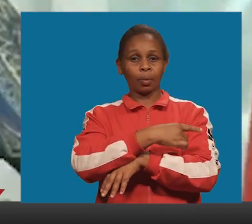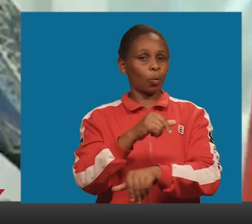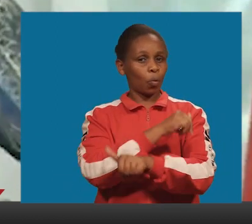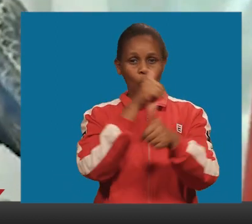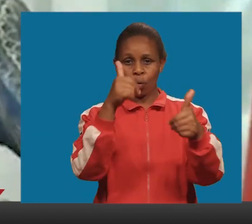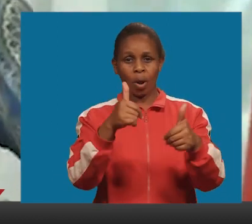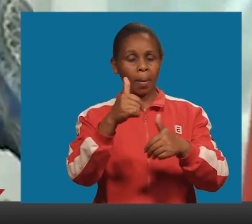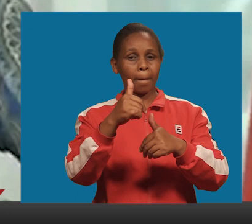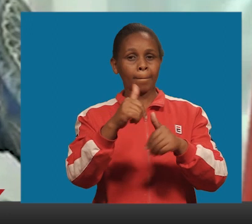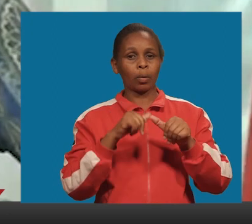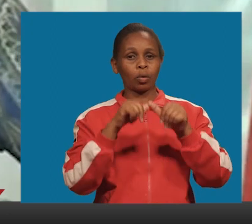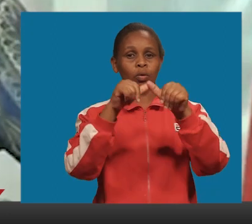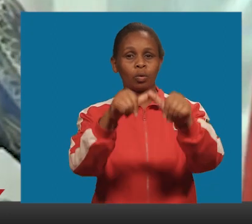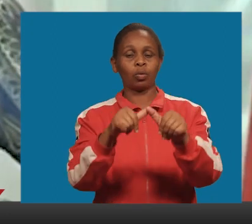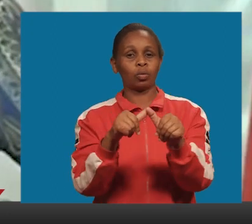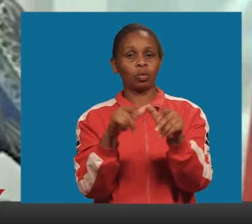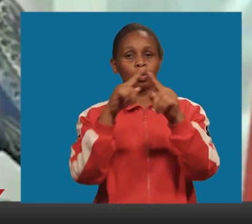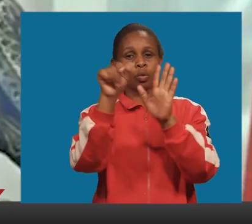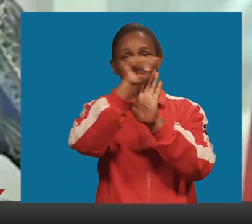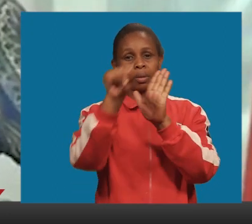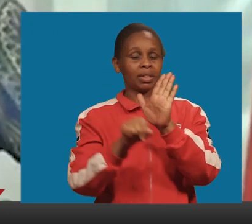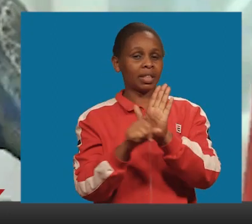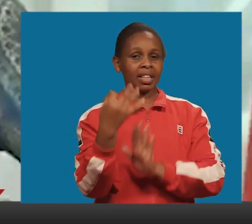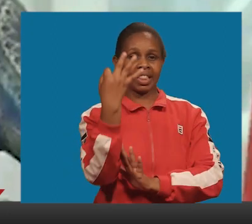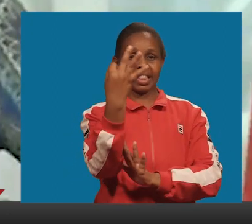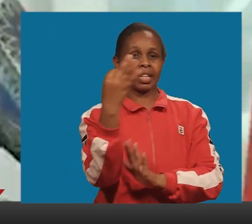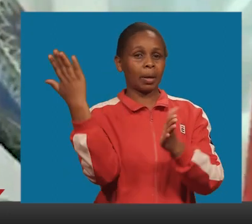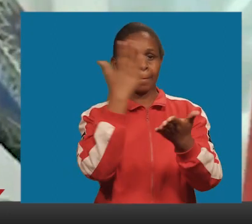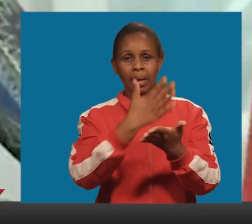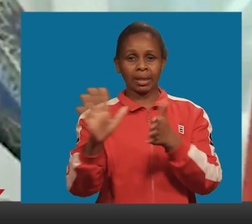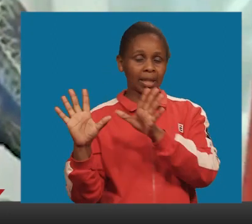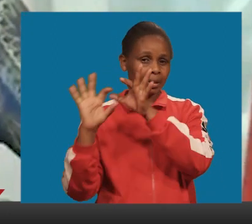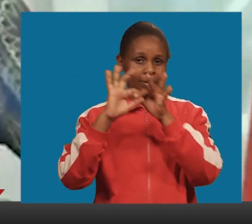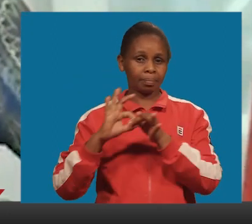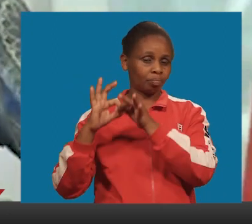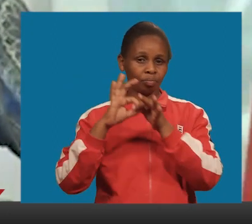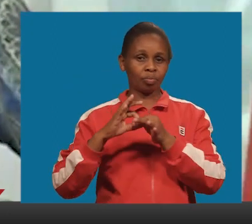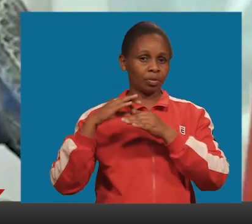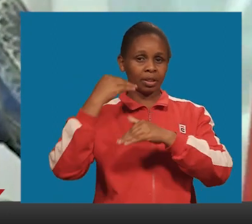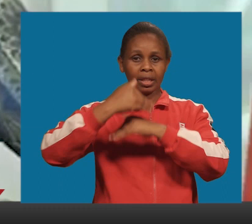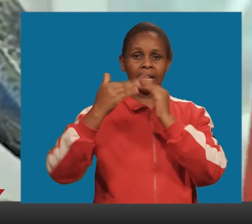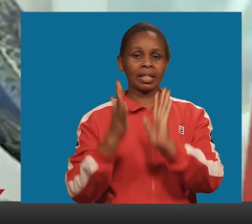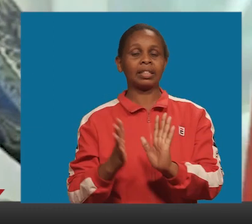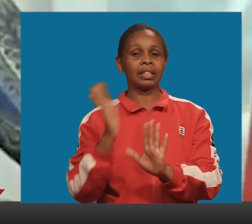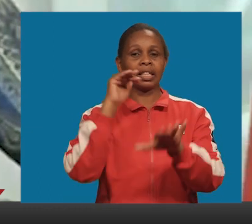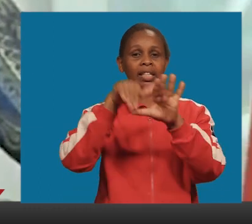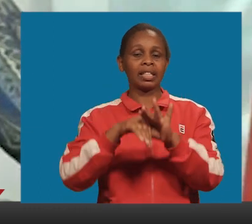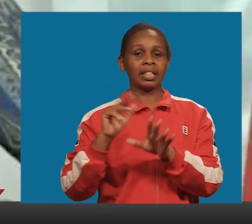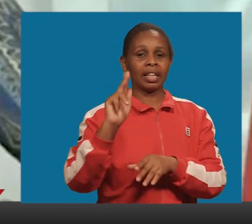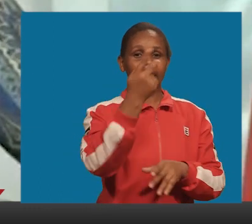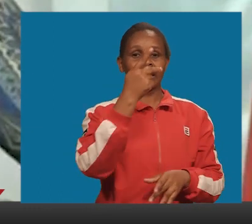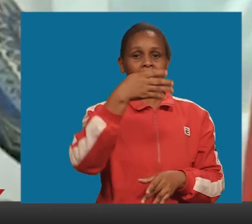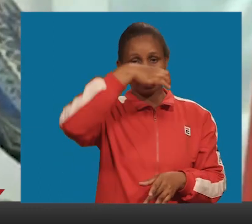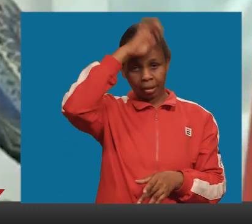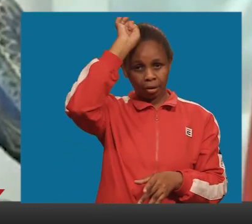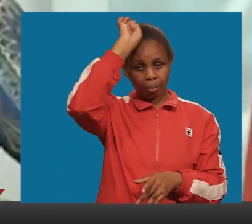will proceed subject to the three partner states of Kenya,